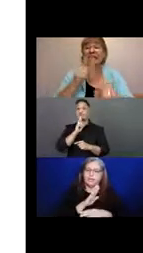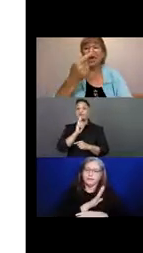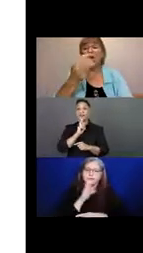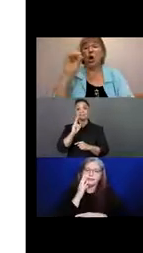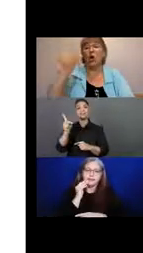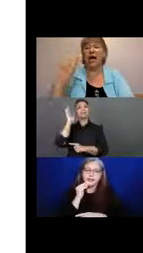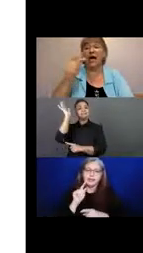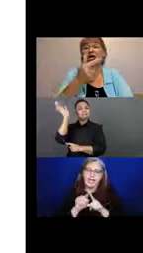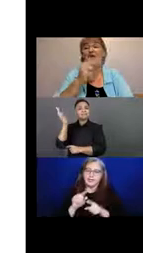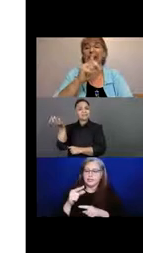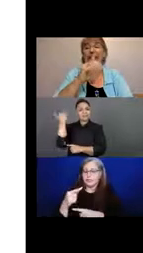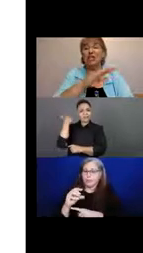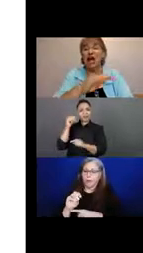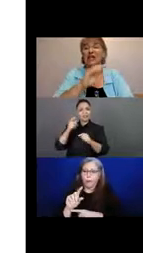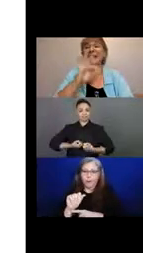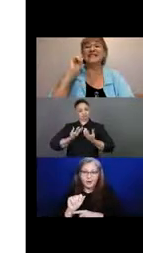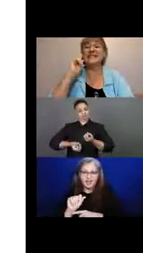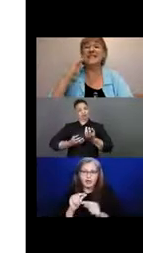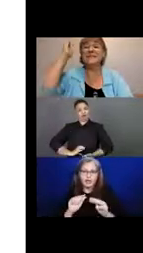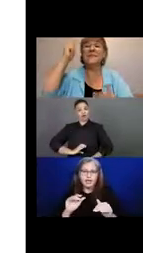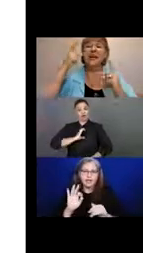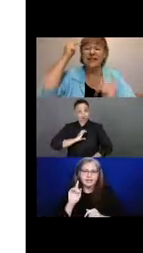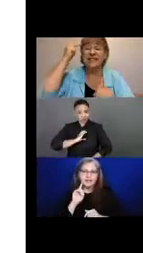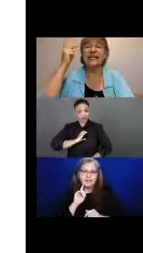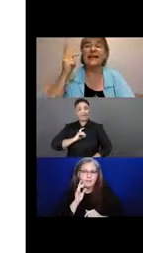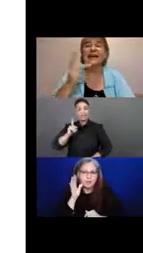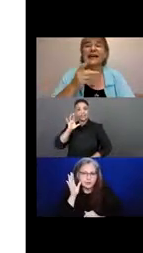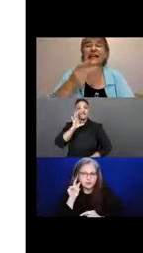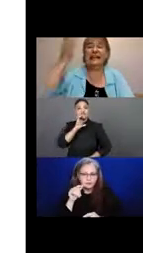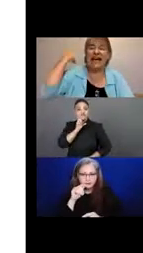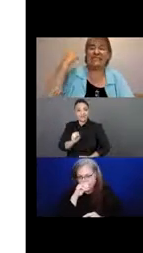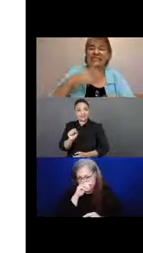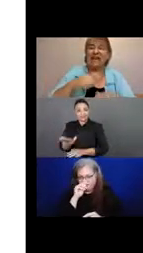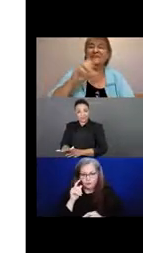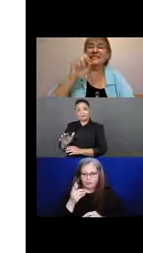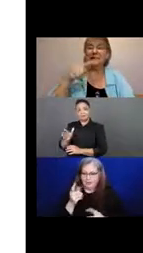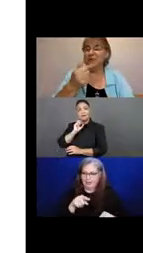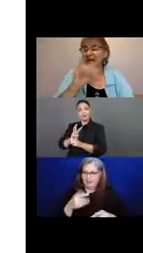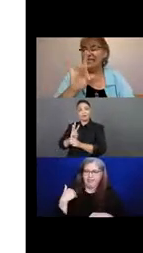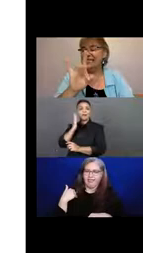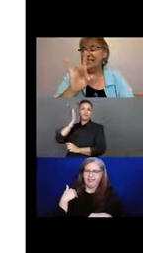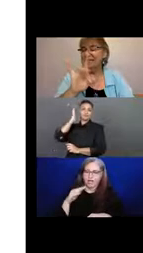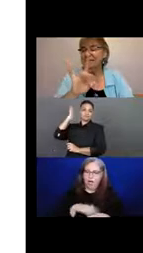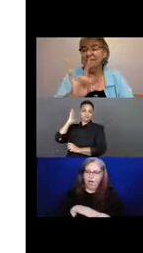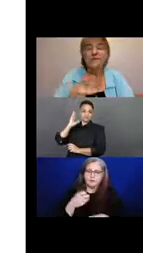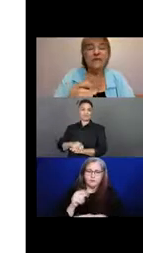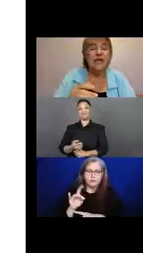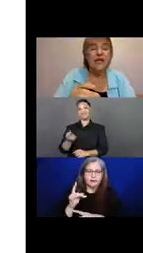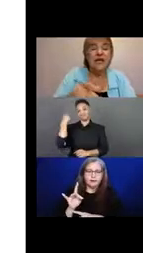experience as a GODA, grandchild of deaf parents, last time, September 18th.